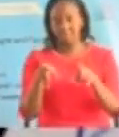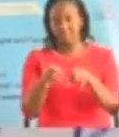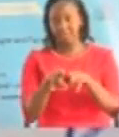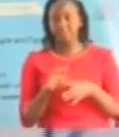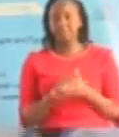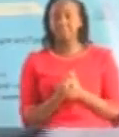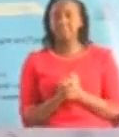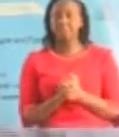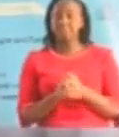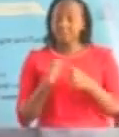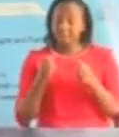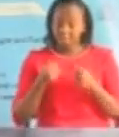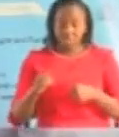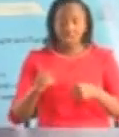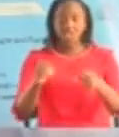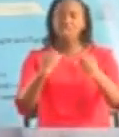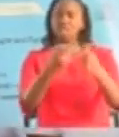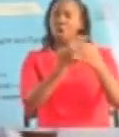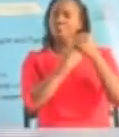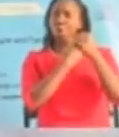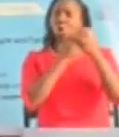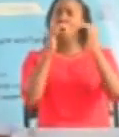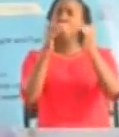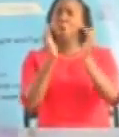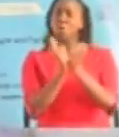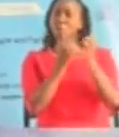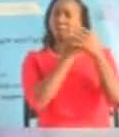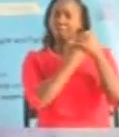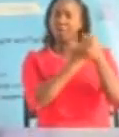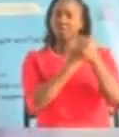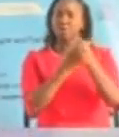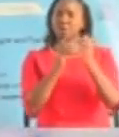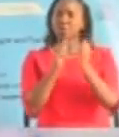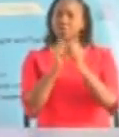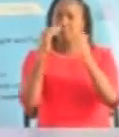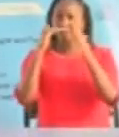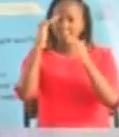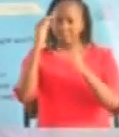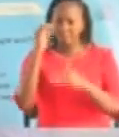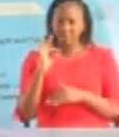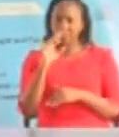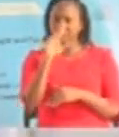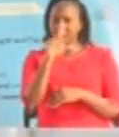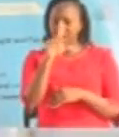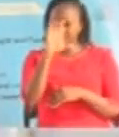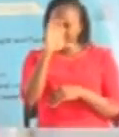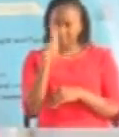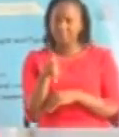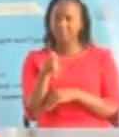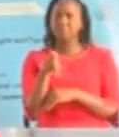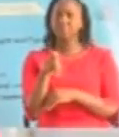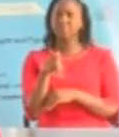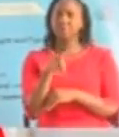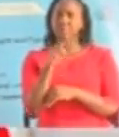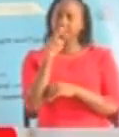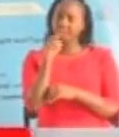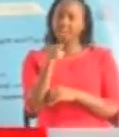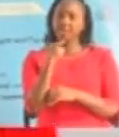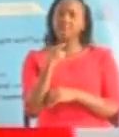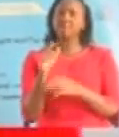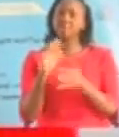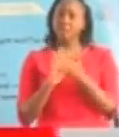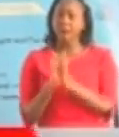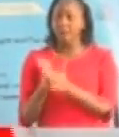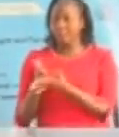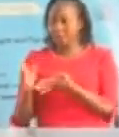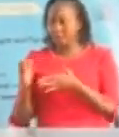The strategic global partnership with the University of Helsinki. This will be part of